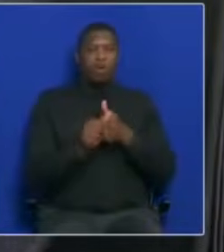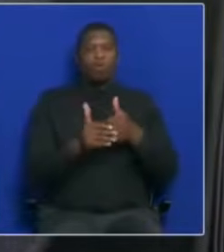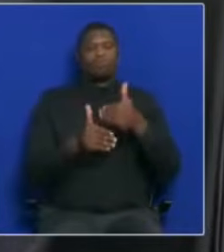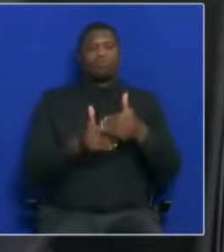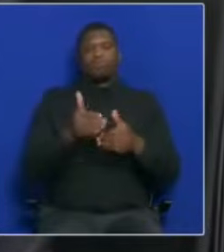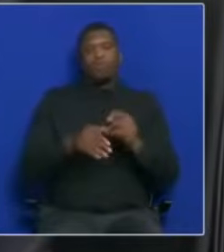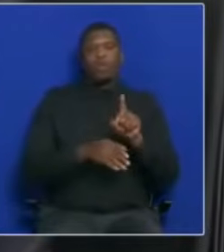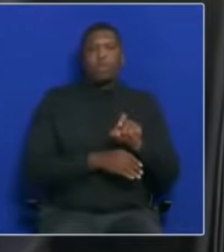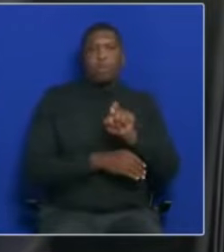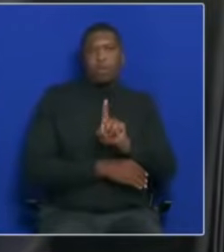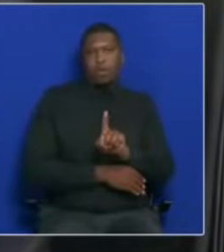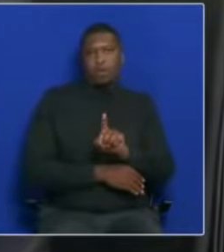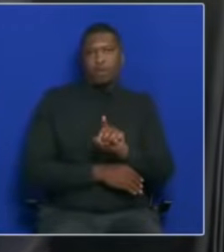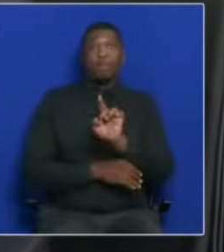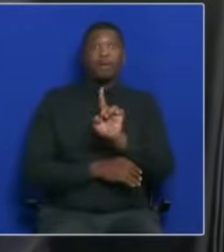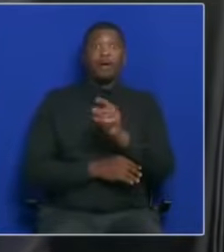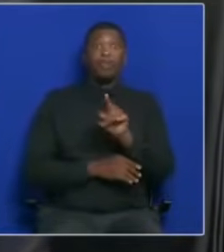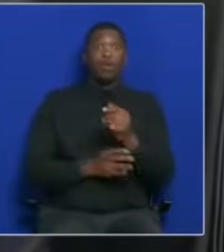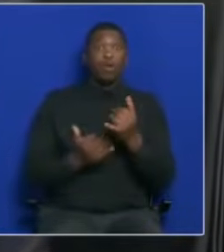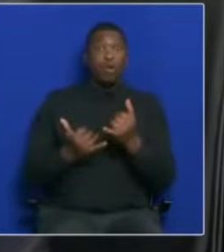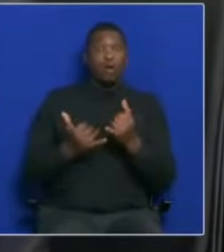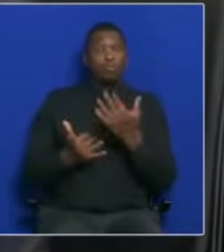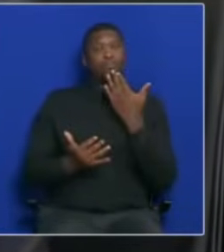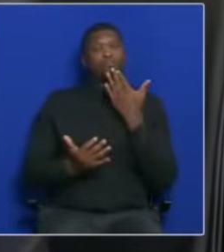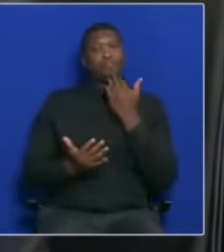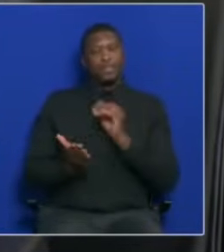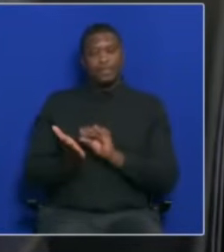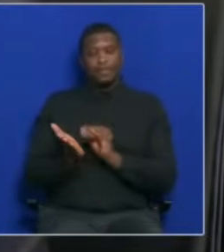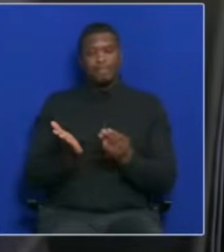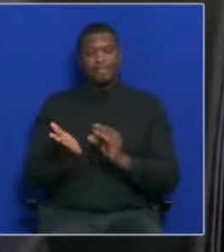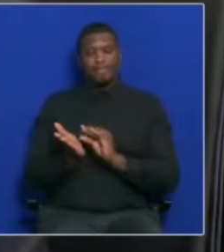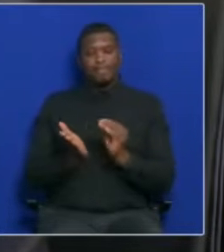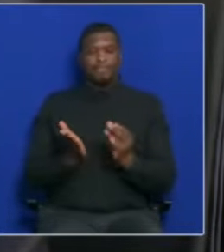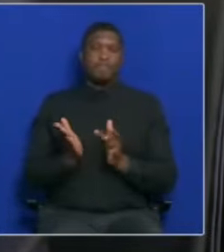for now, if we can turn to MS